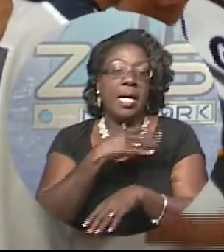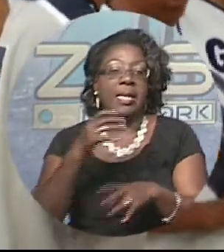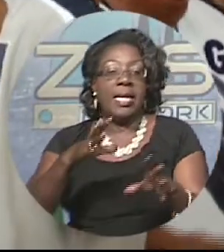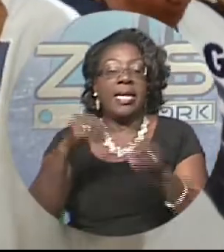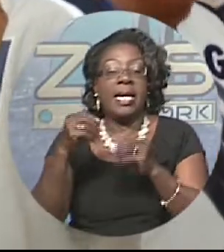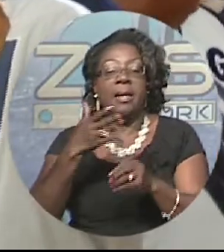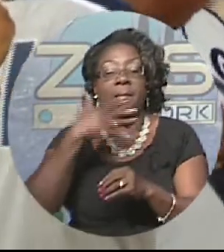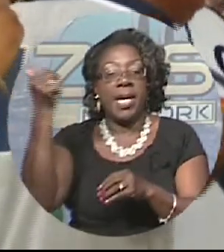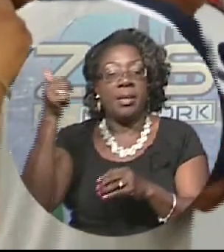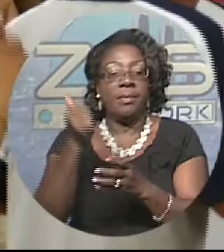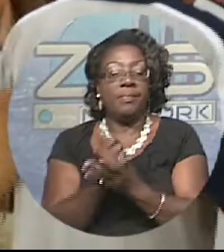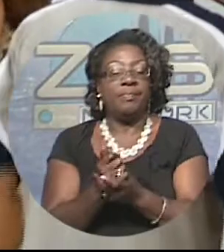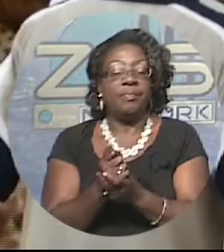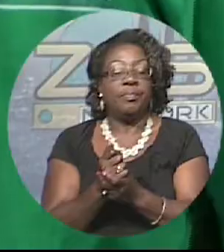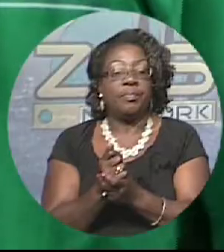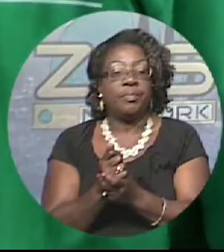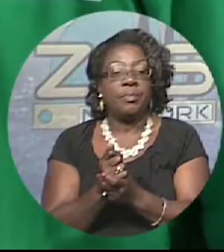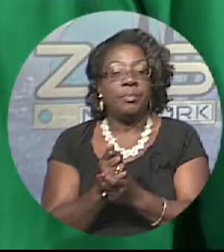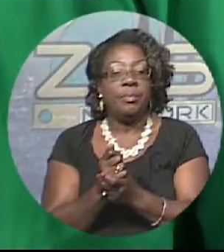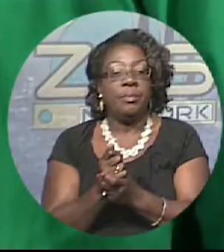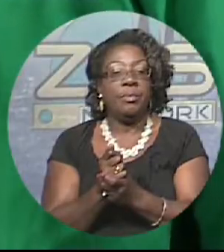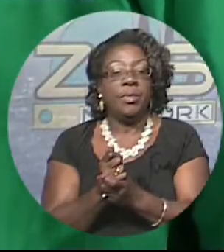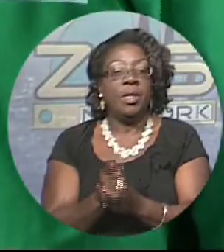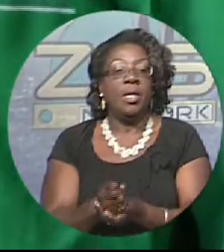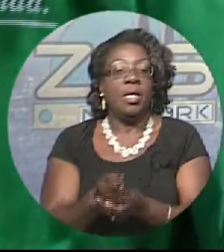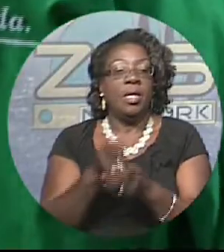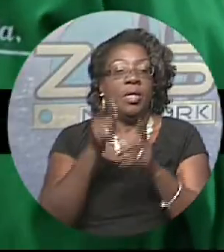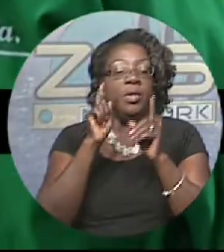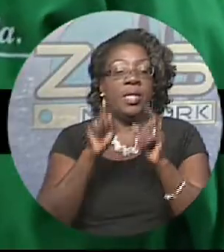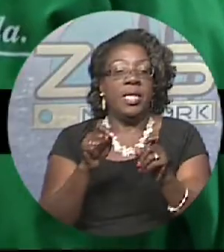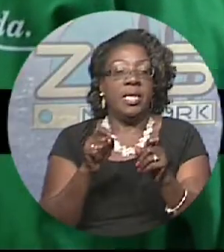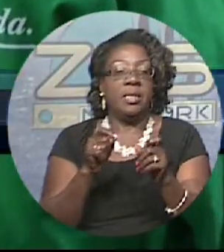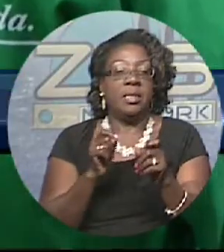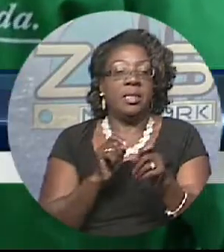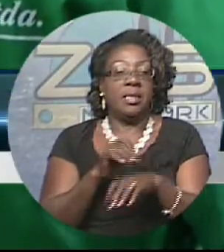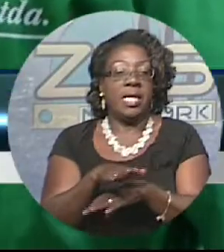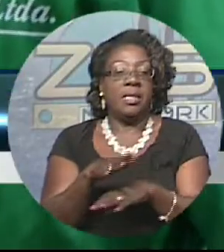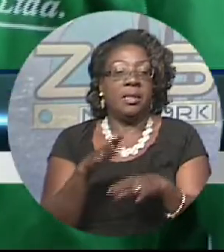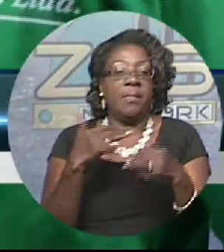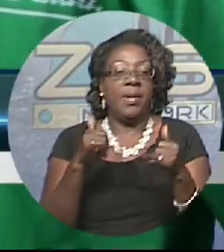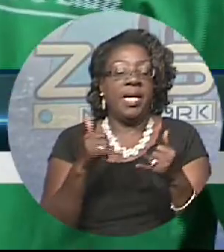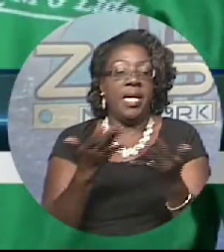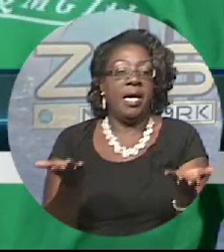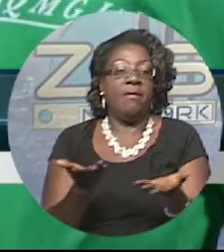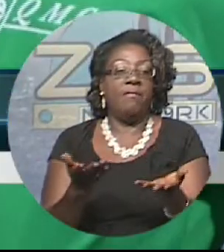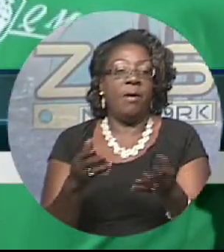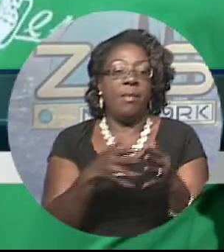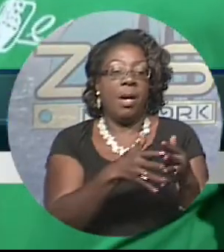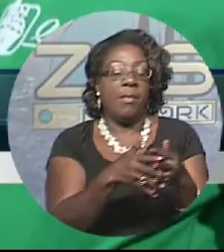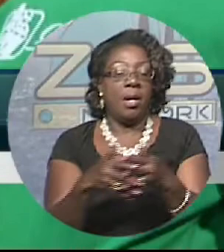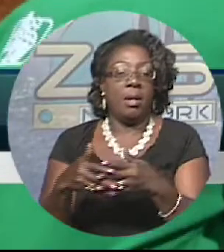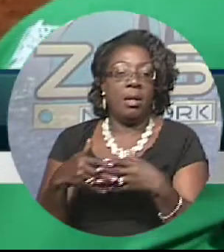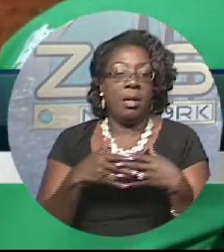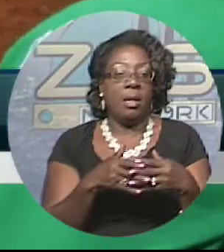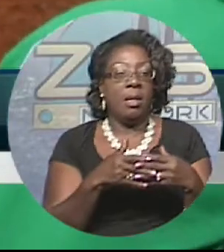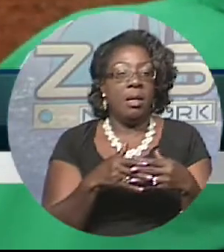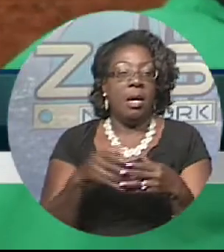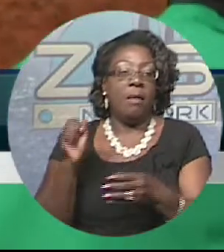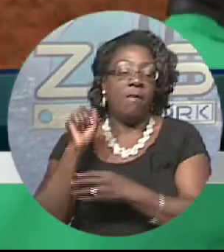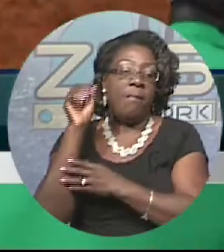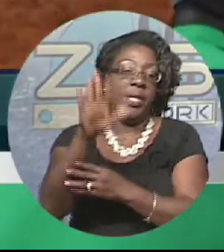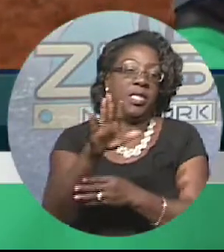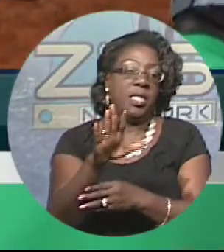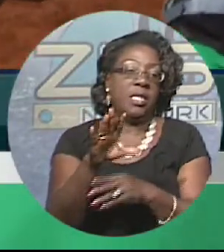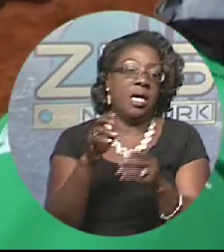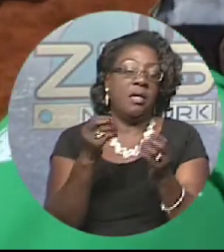better. They're a good team, unbelievable team. Any center player from USA, pitcher, and couple